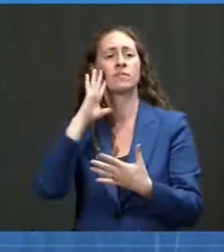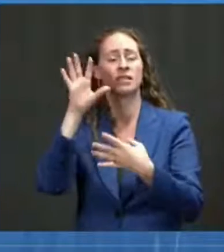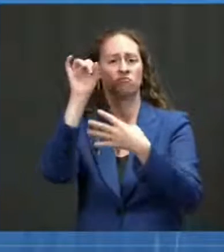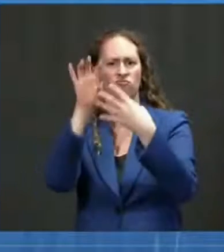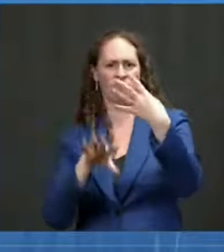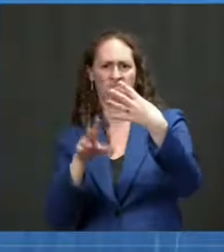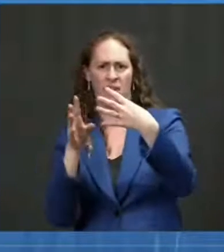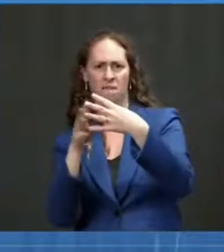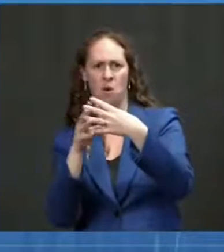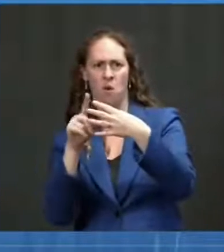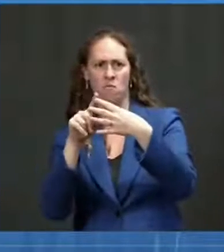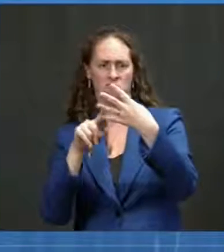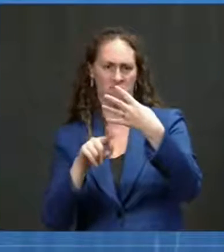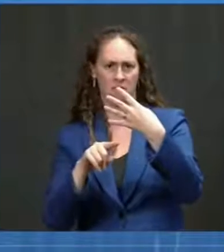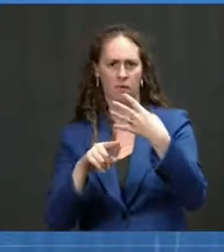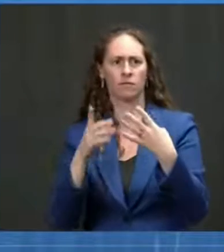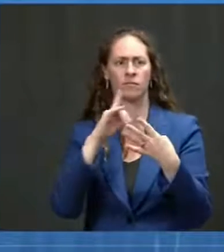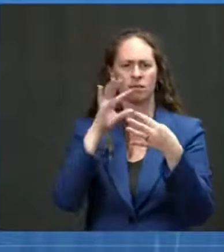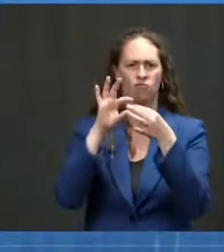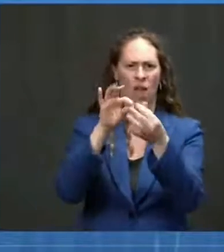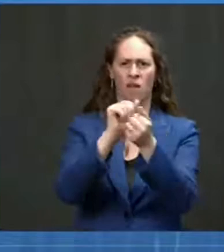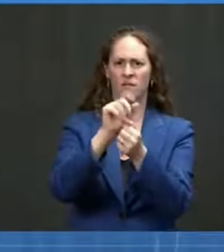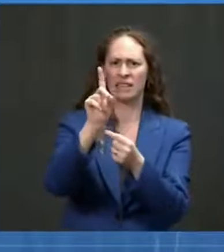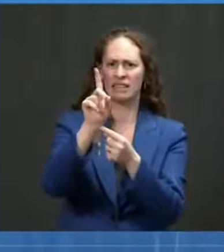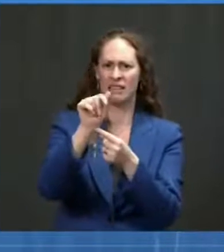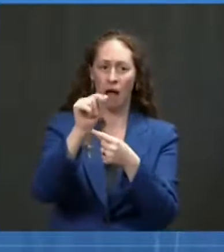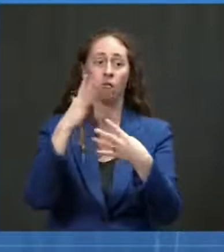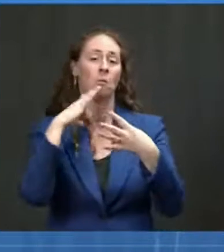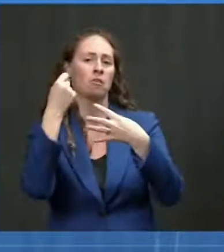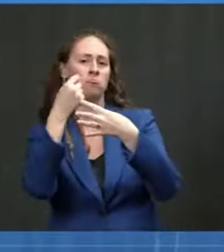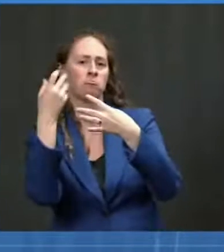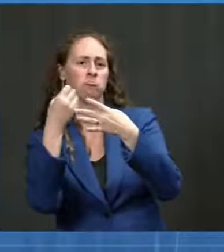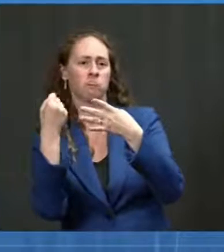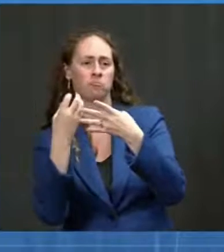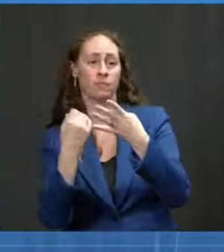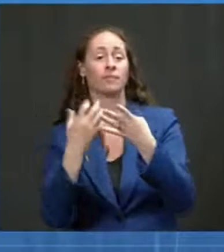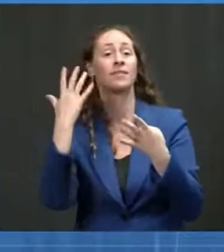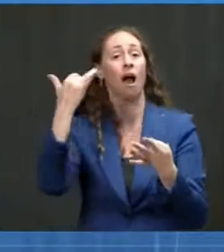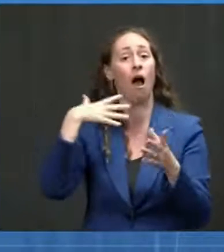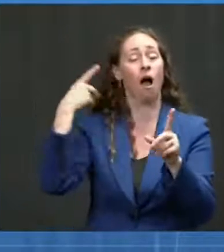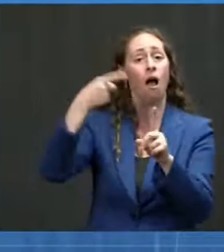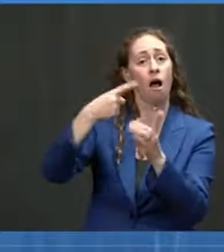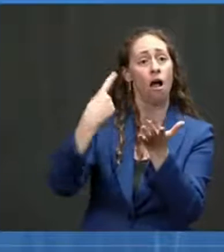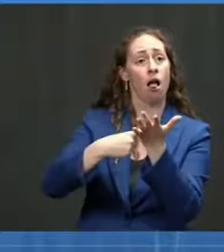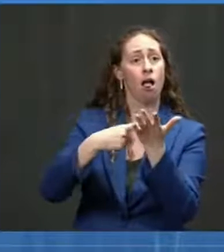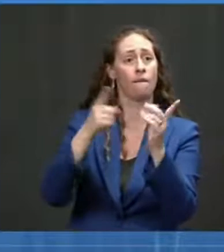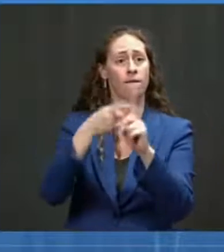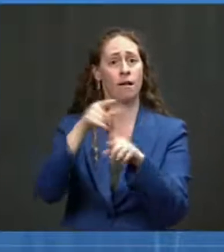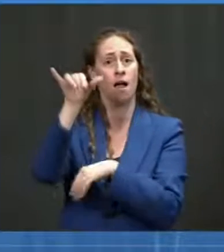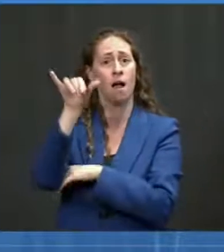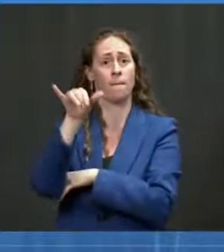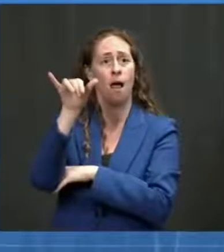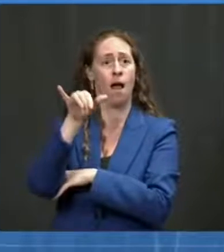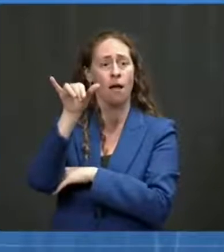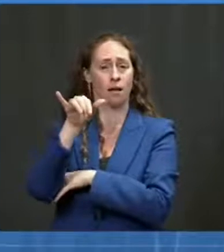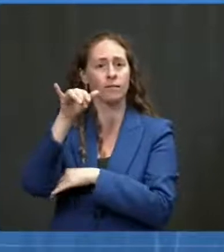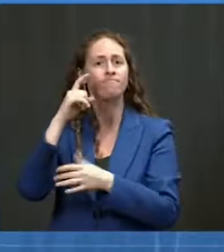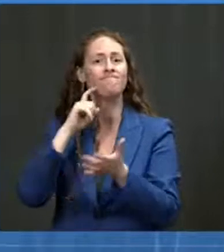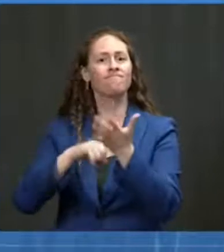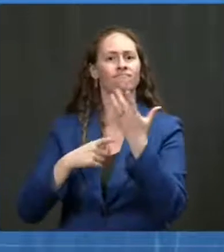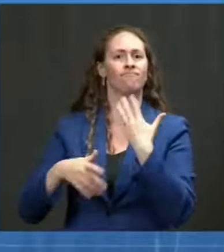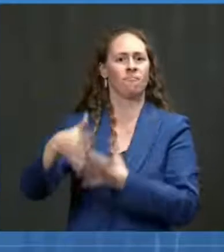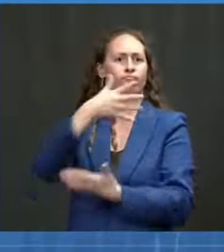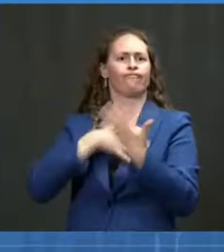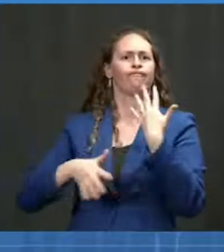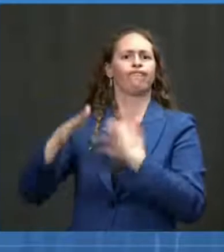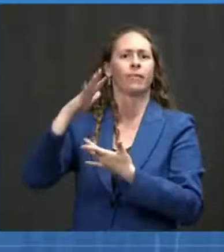representative data from each of these. First, antibody levels decline over time. Second, higher levels